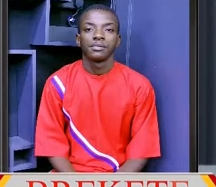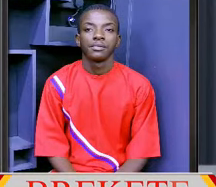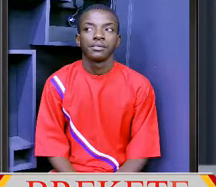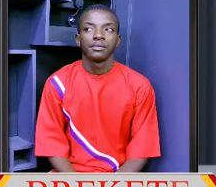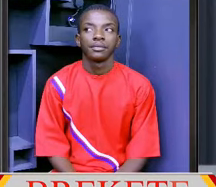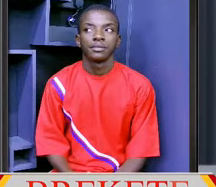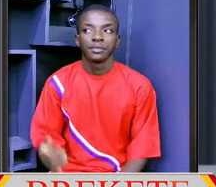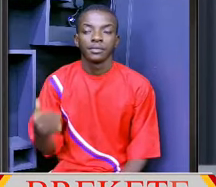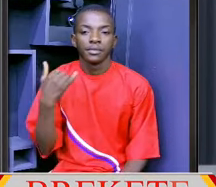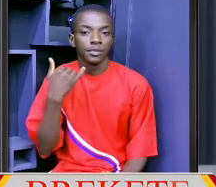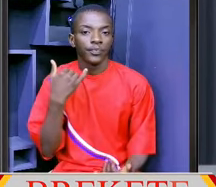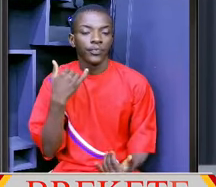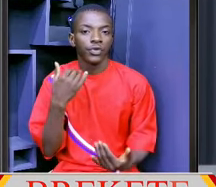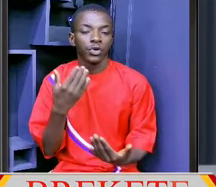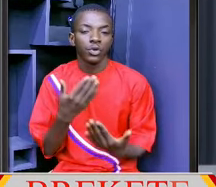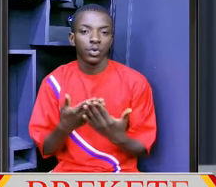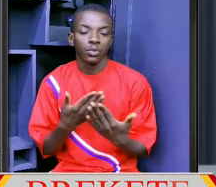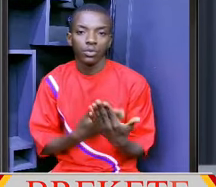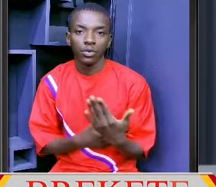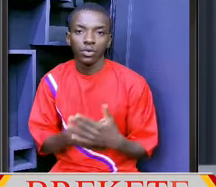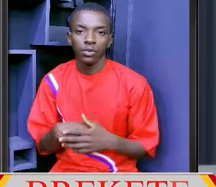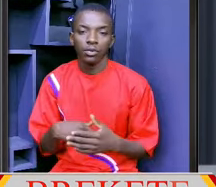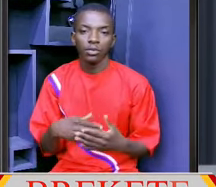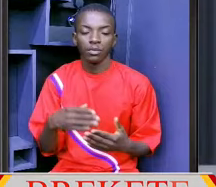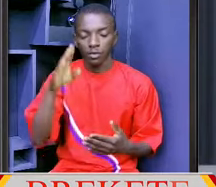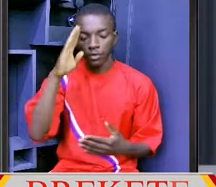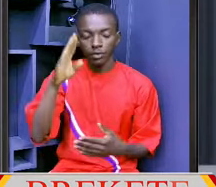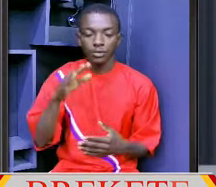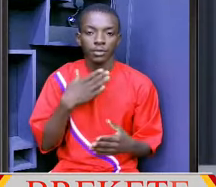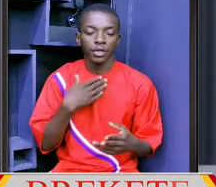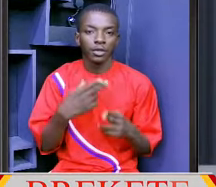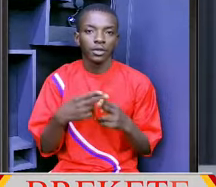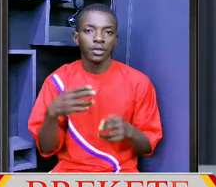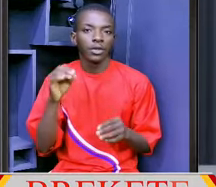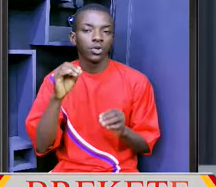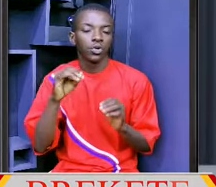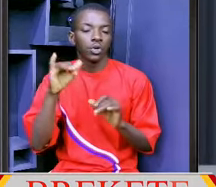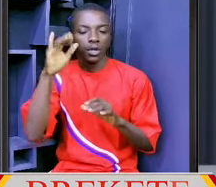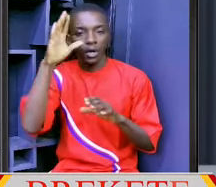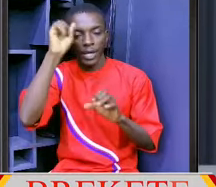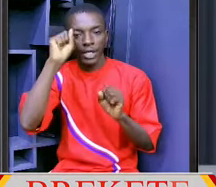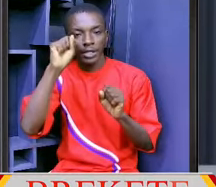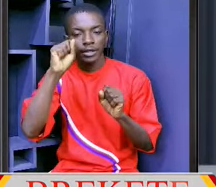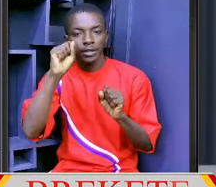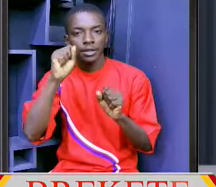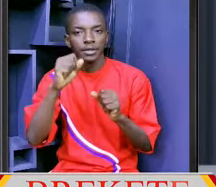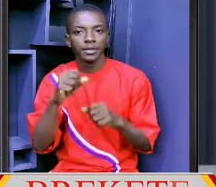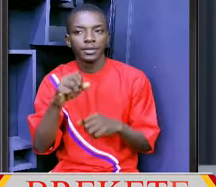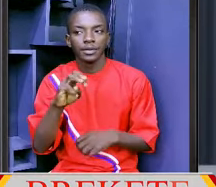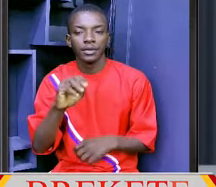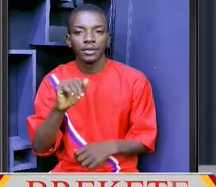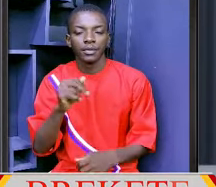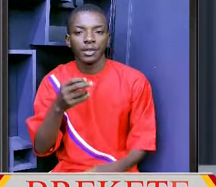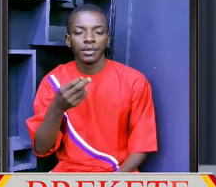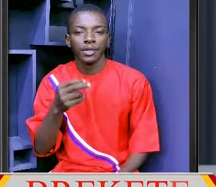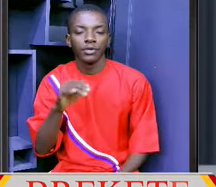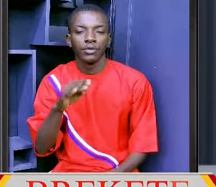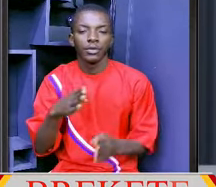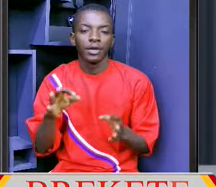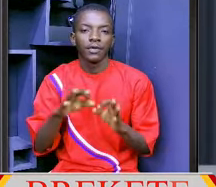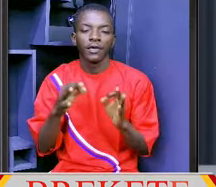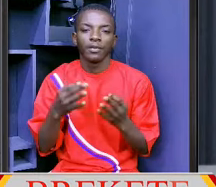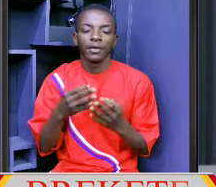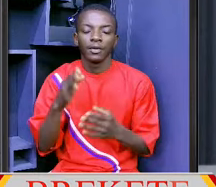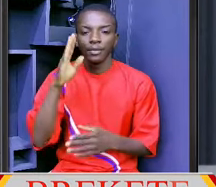hello, good morning, ma. Hello, sir. Yes, my name now, Ordinary Ahmed Issa of the Brekete family,